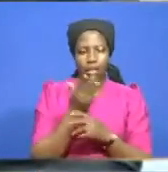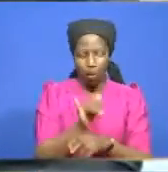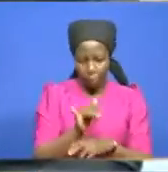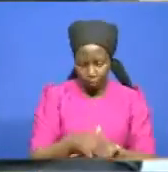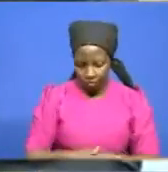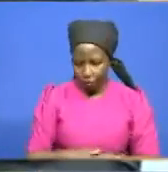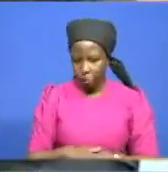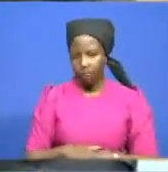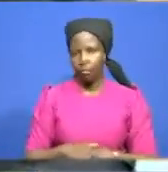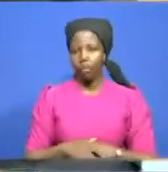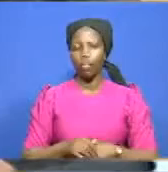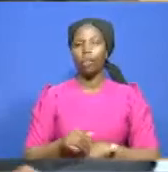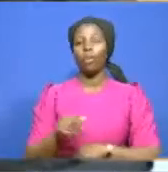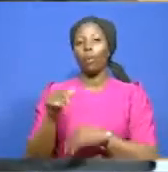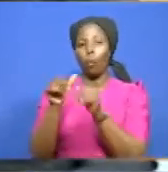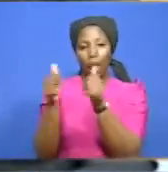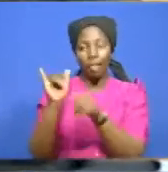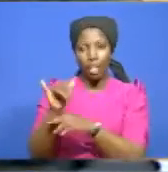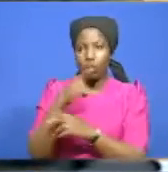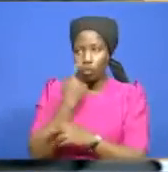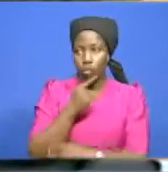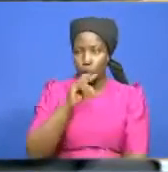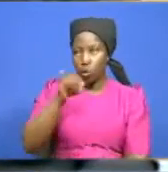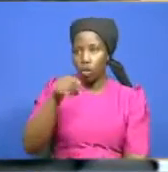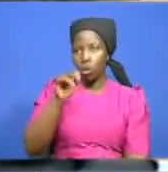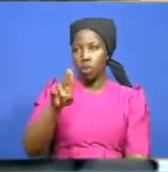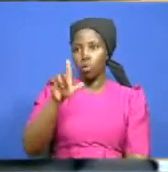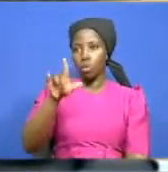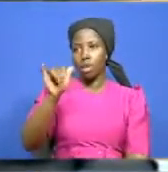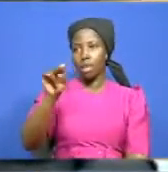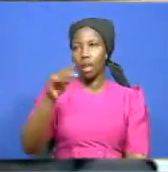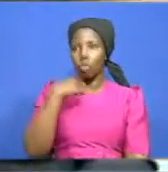Well, that was Julian Rowa,